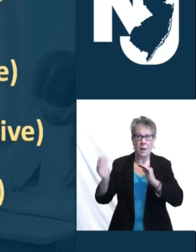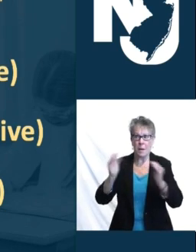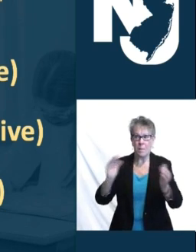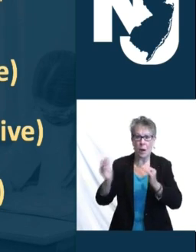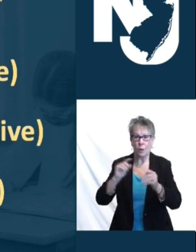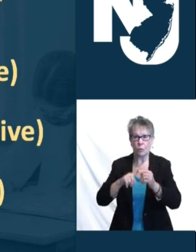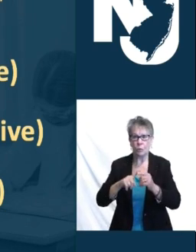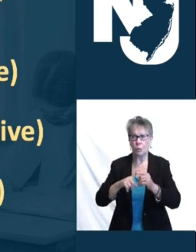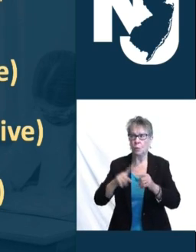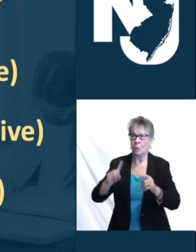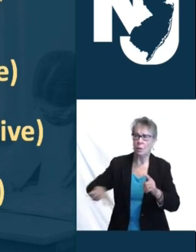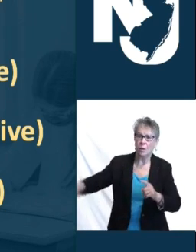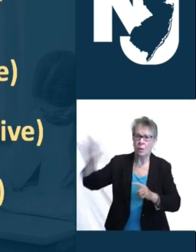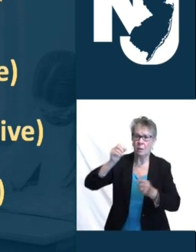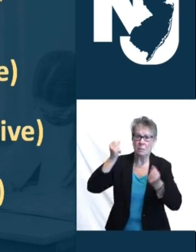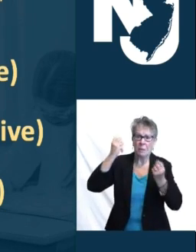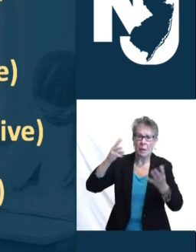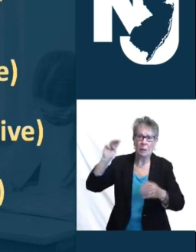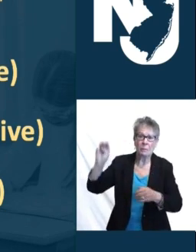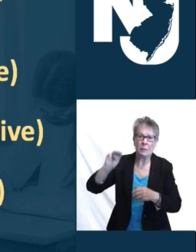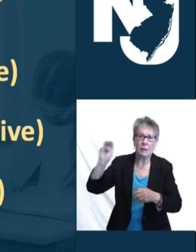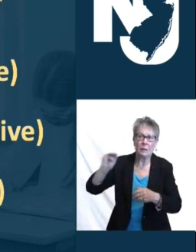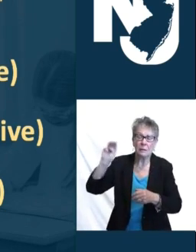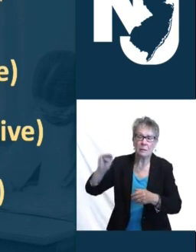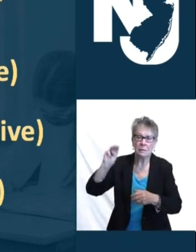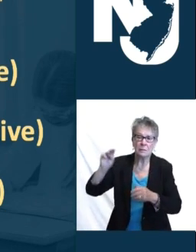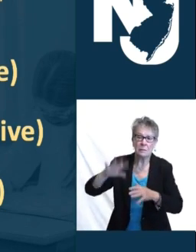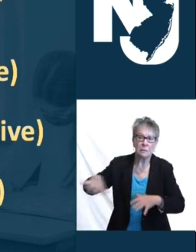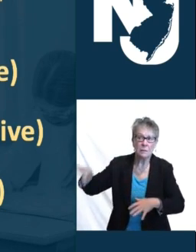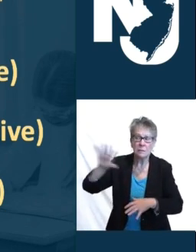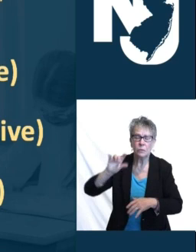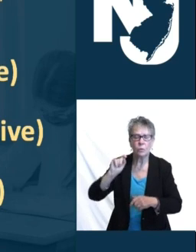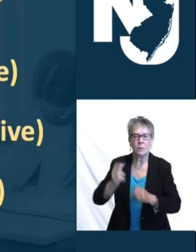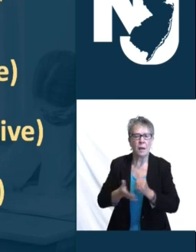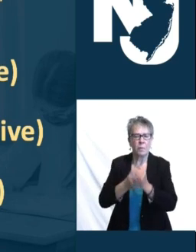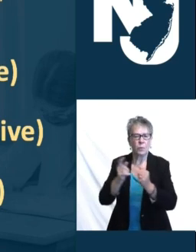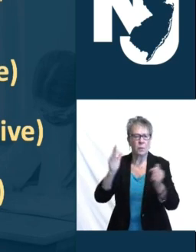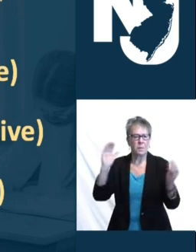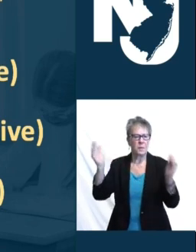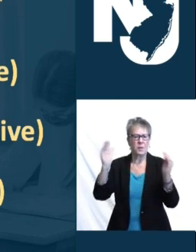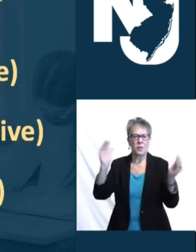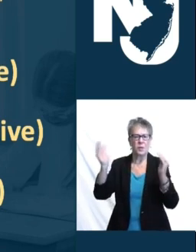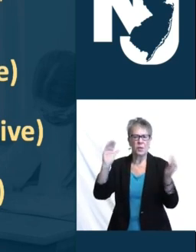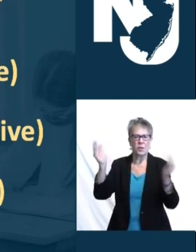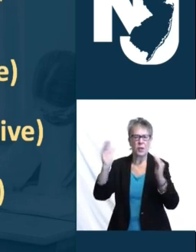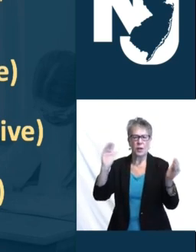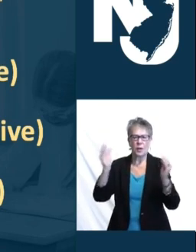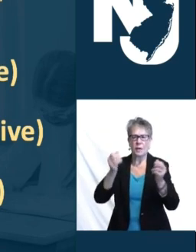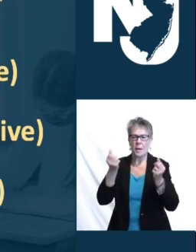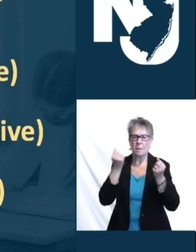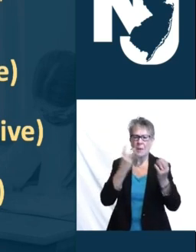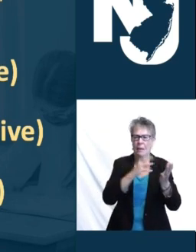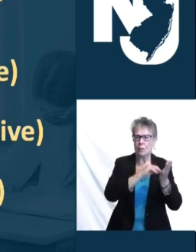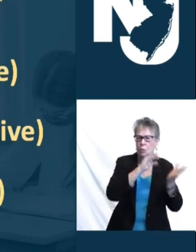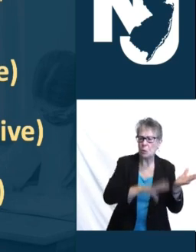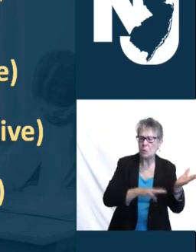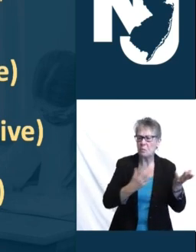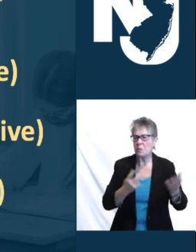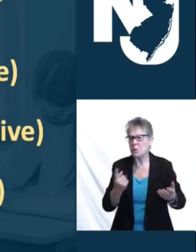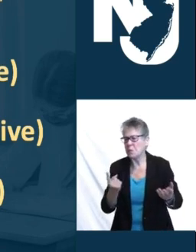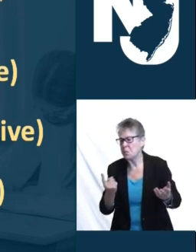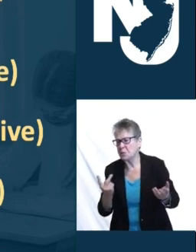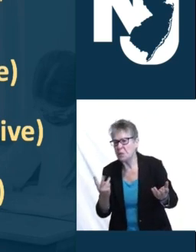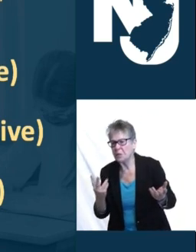and perspective into the overall success of our multi-layered approach to classroom safety, including the current